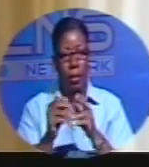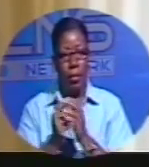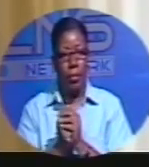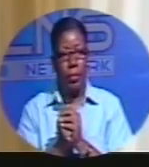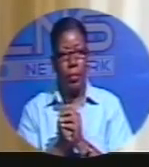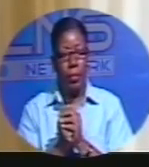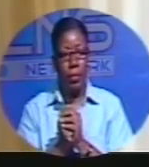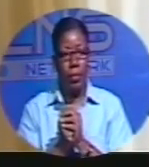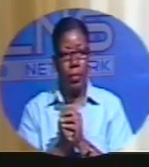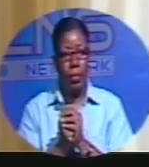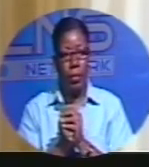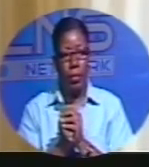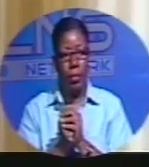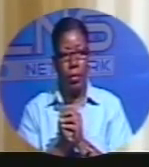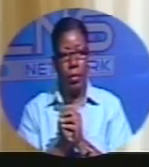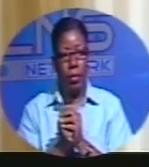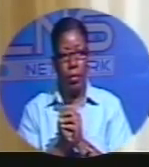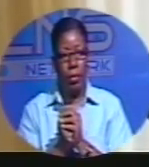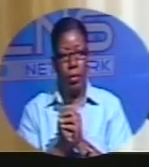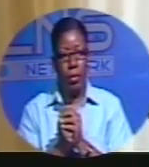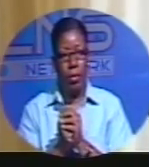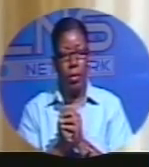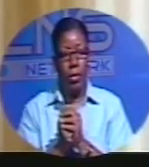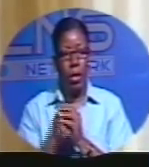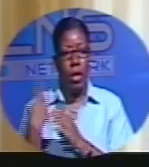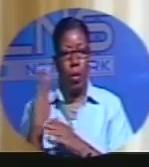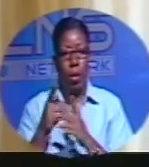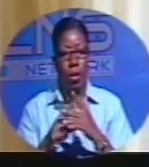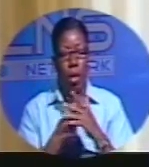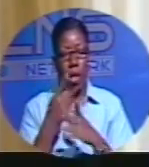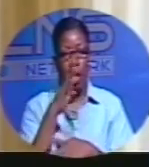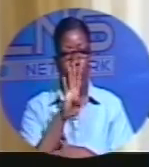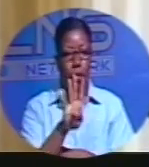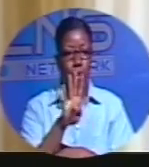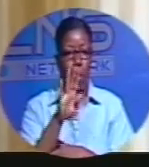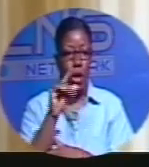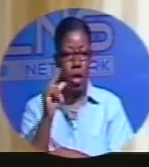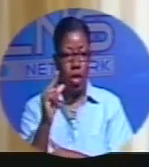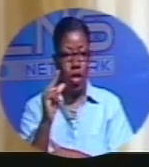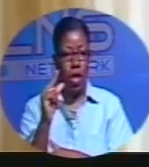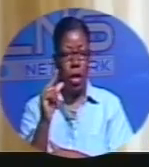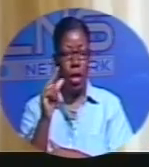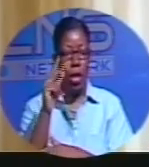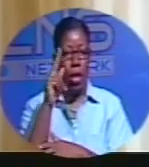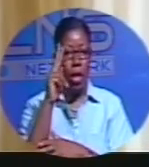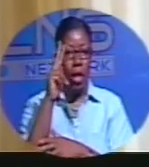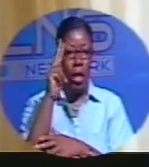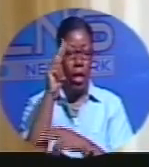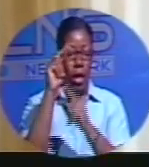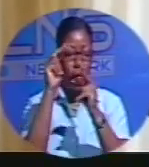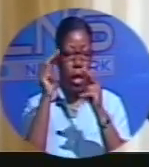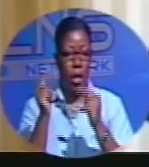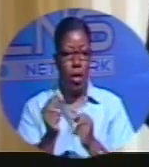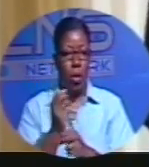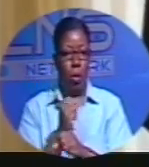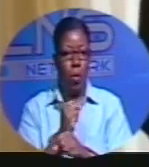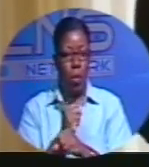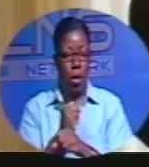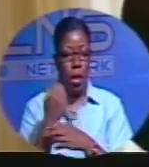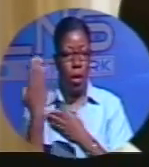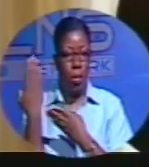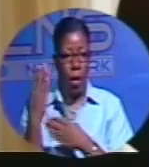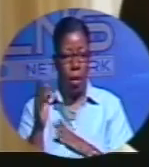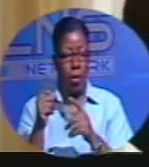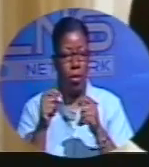our 4G network in the Bahamas, we had a tagline, blazing